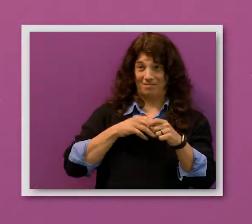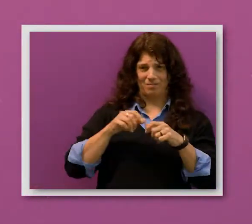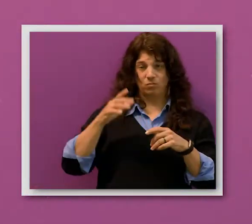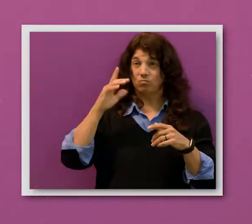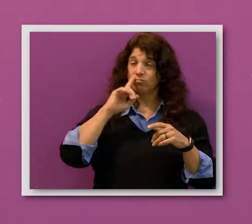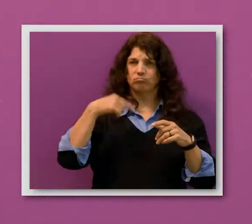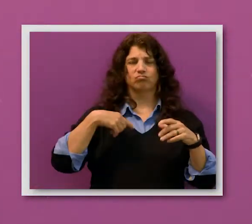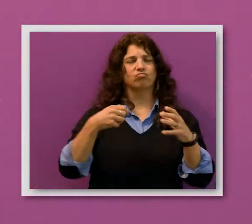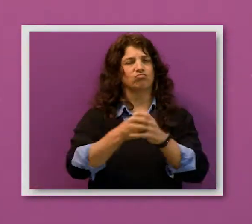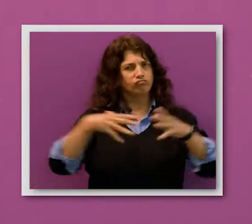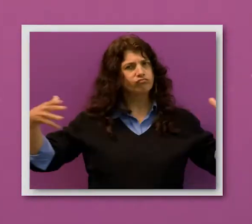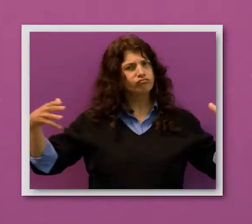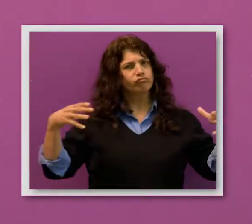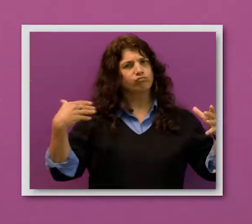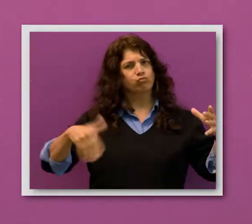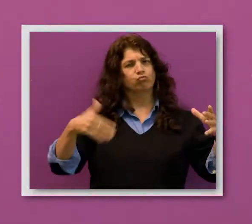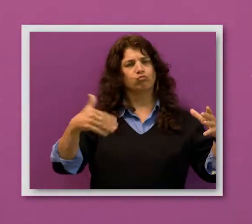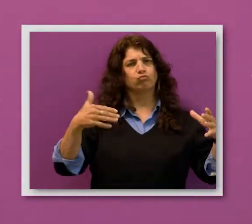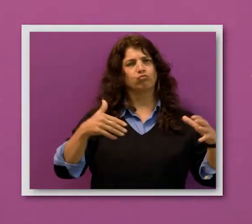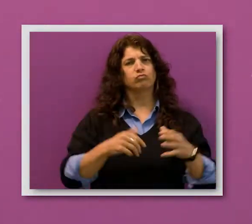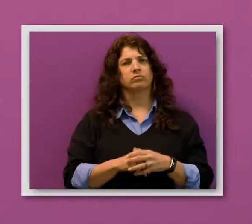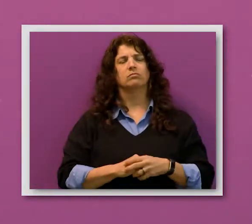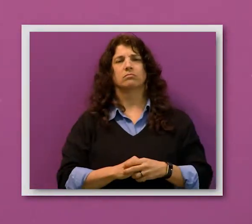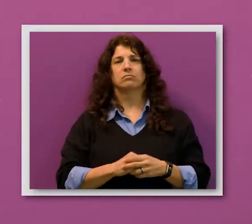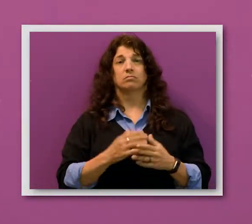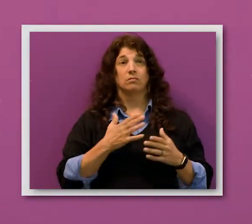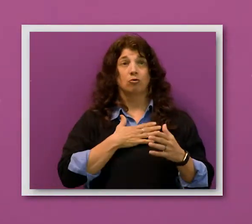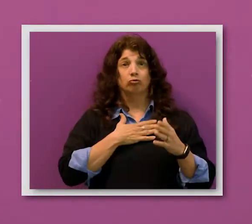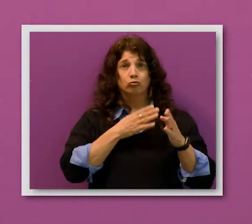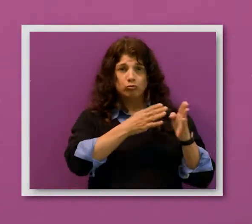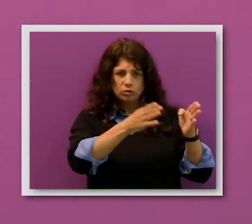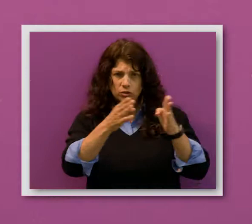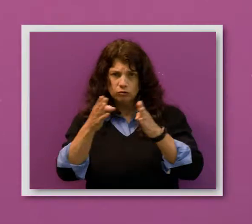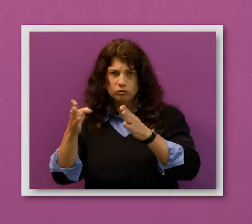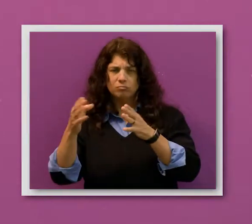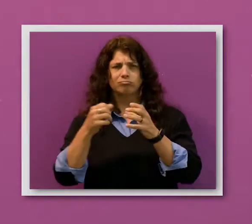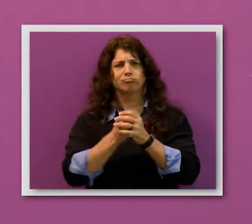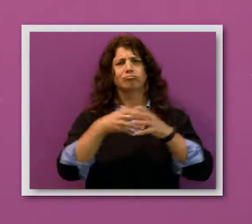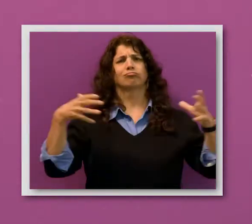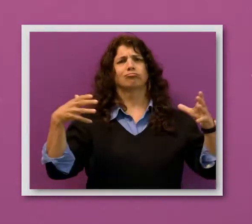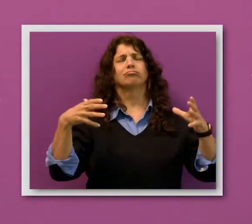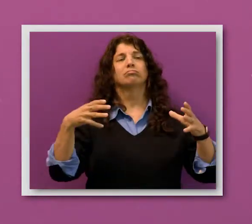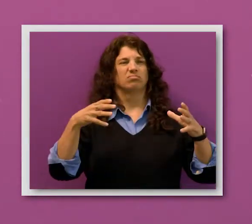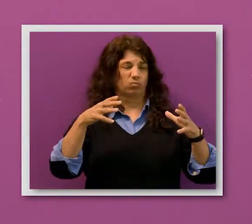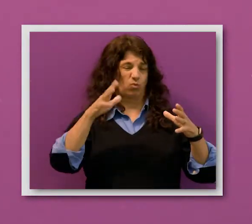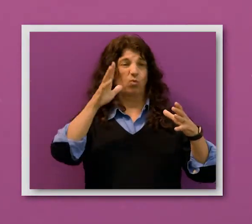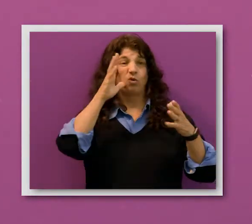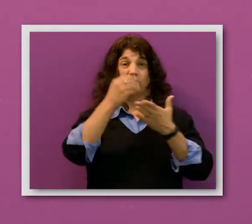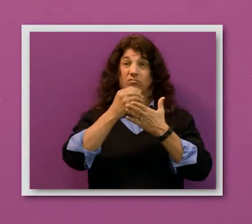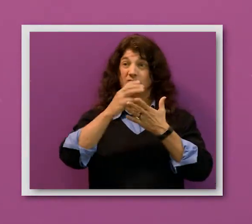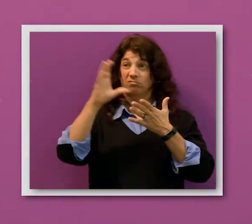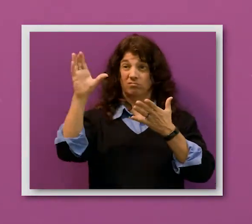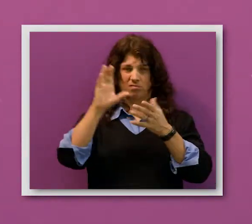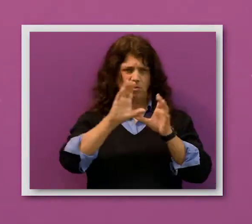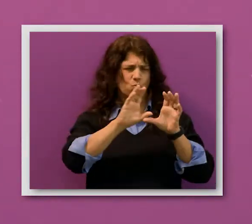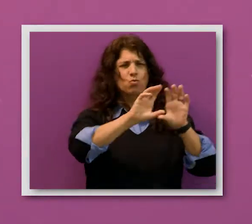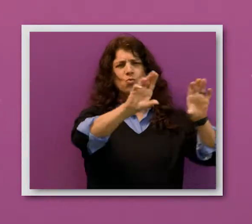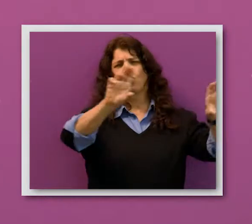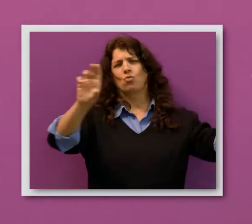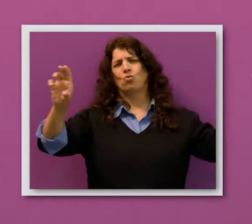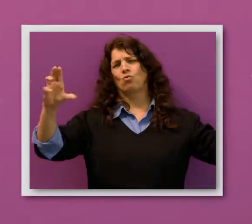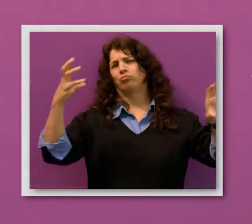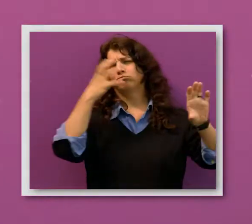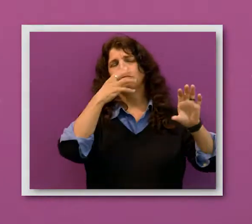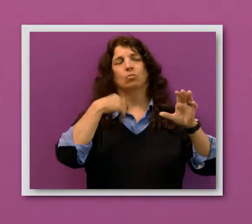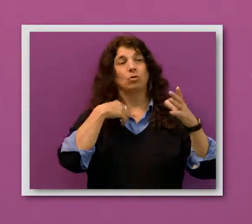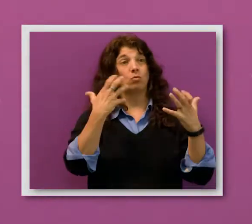grown strategically, we're able to make critical investments in the things that we need for all of our residents.